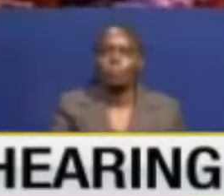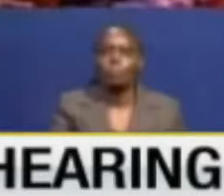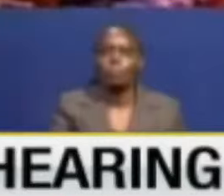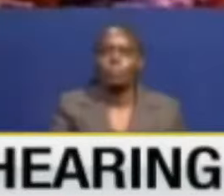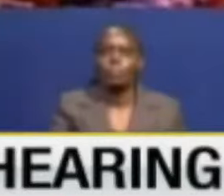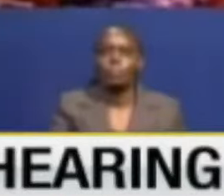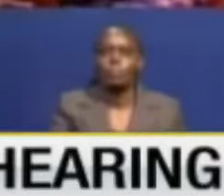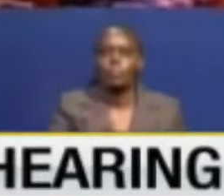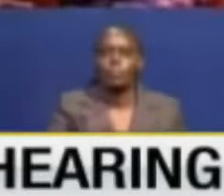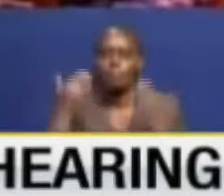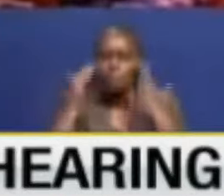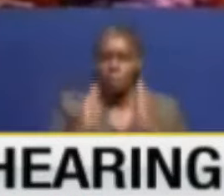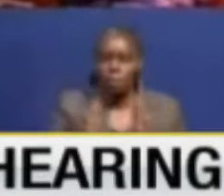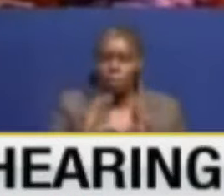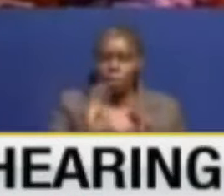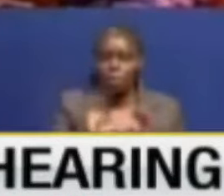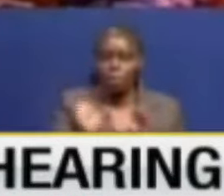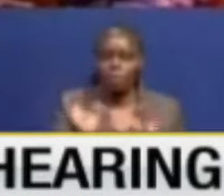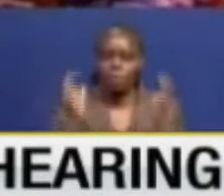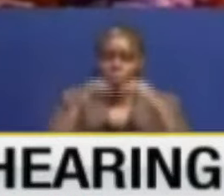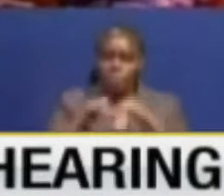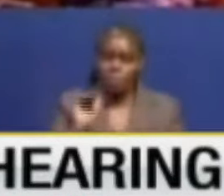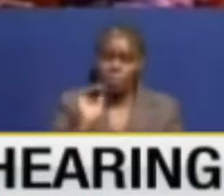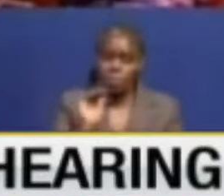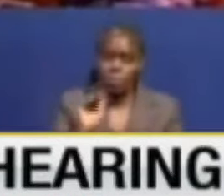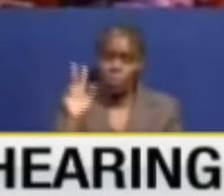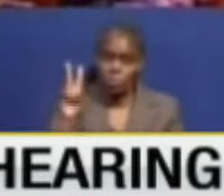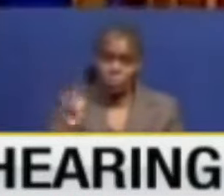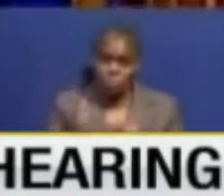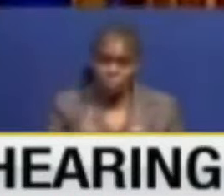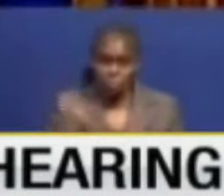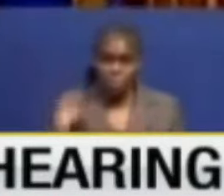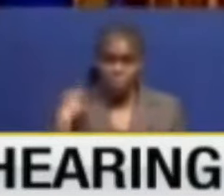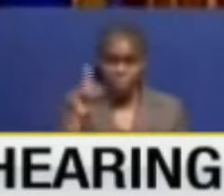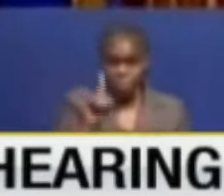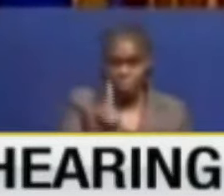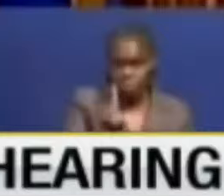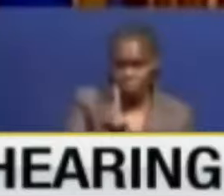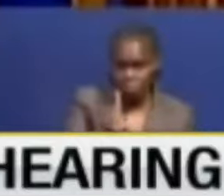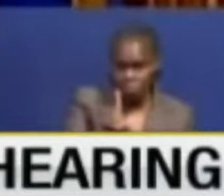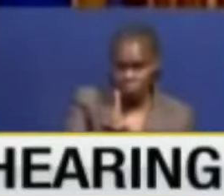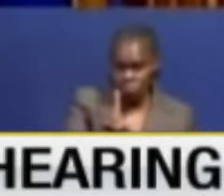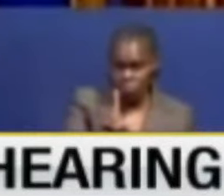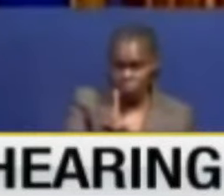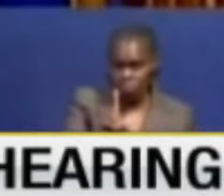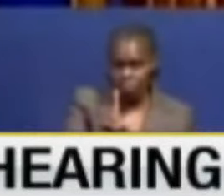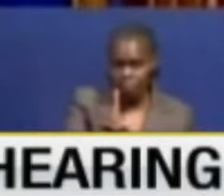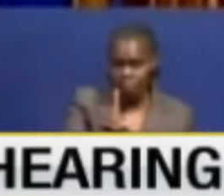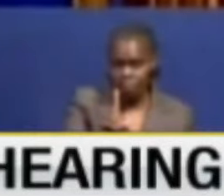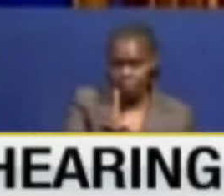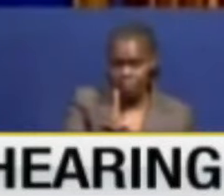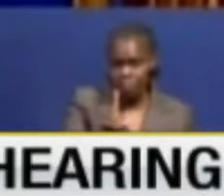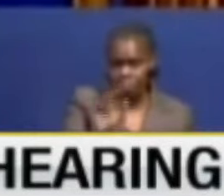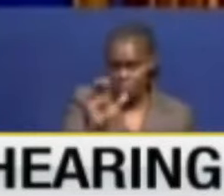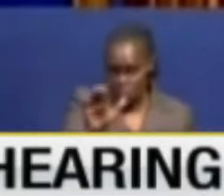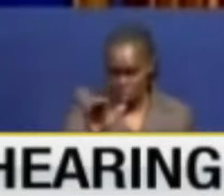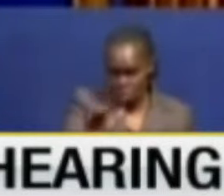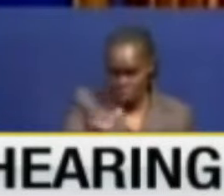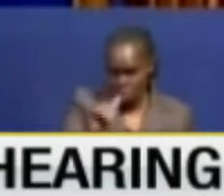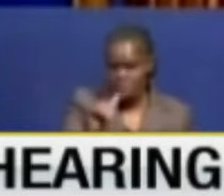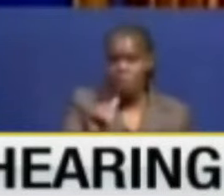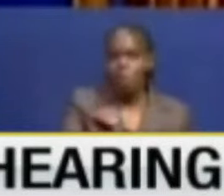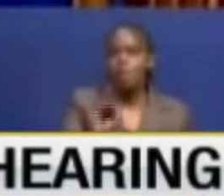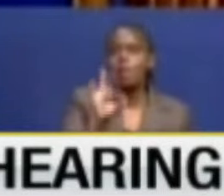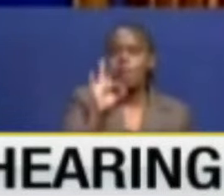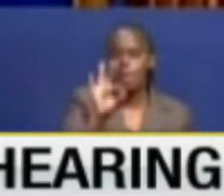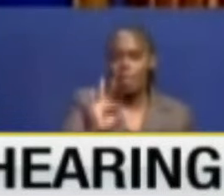the counsel for the county assembly has made two requests. One, to the effect that summons are issued to